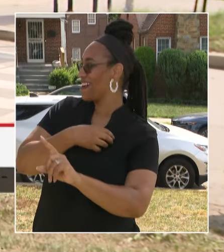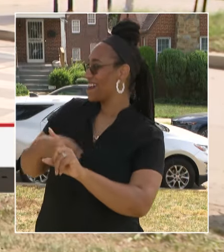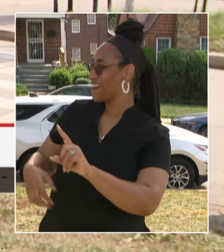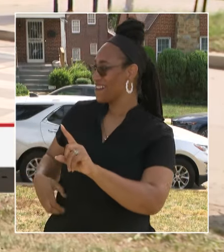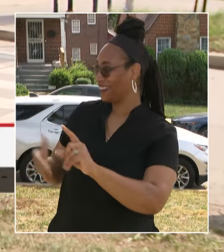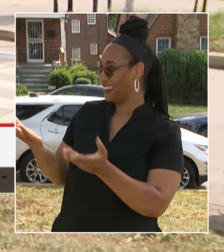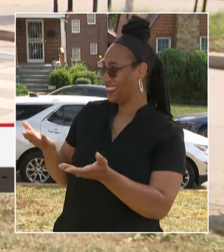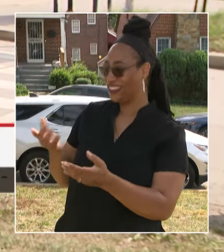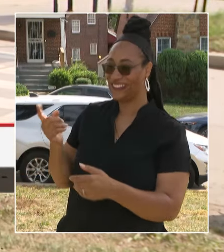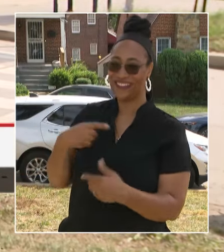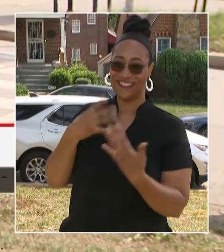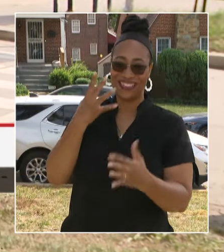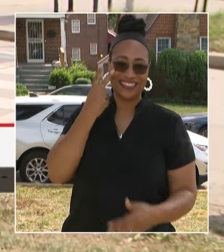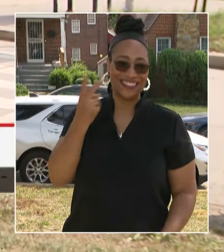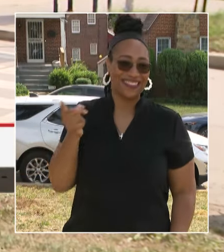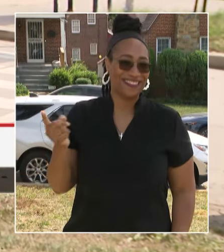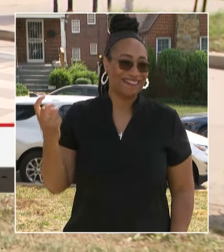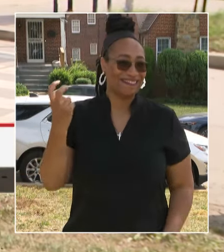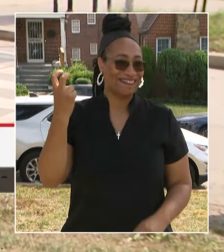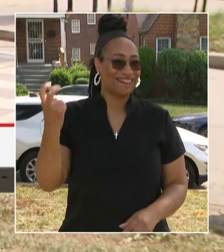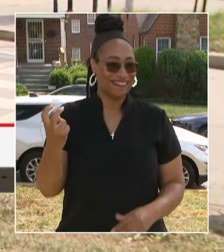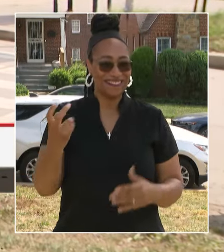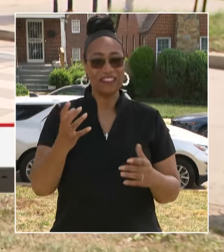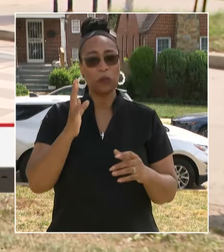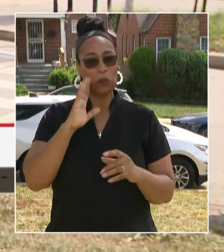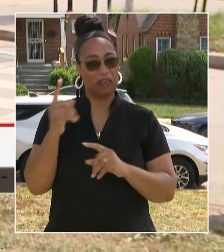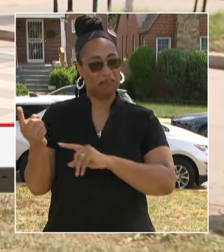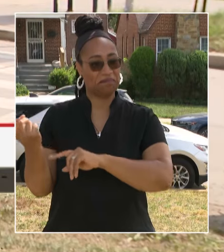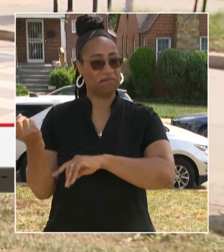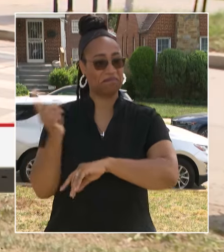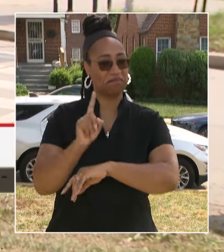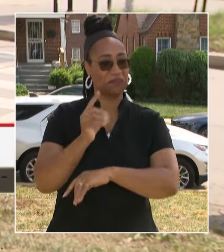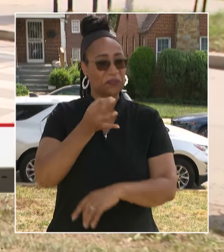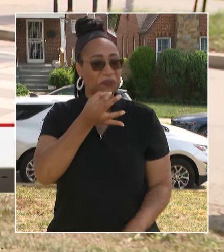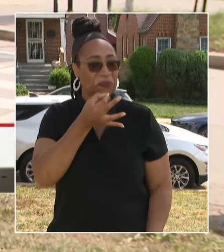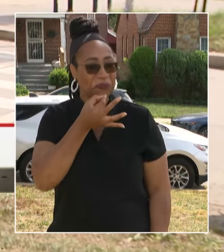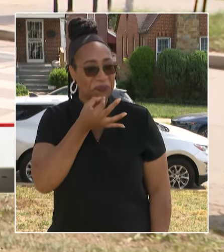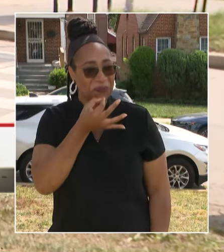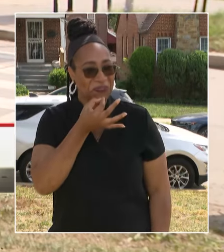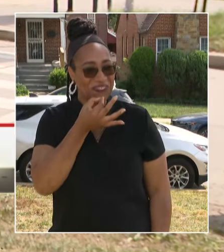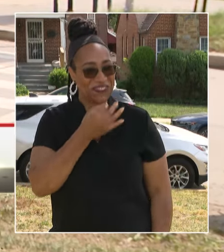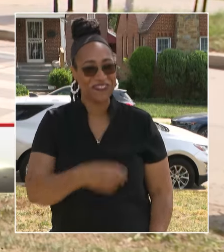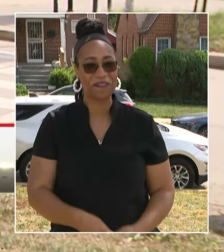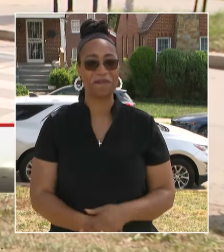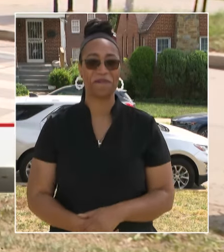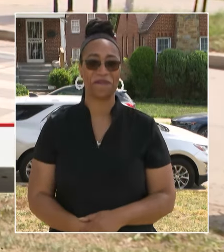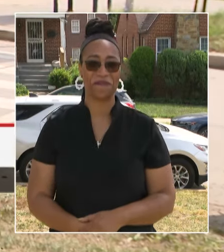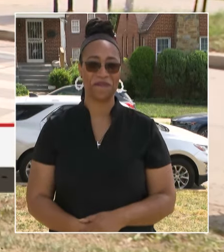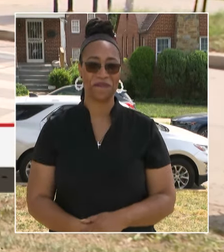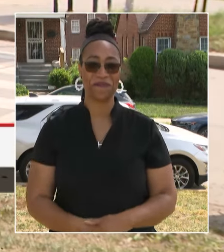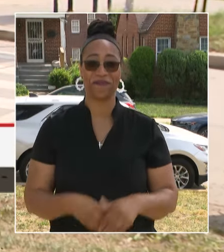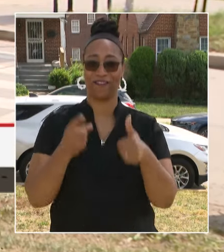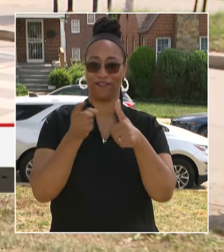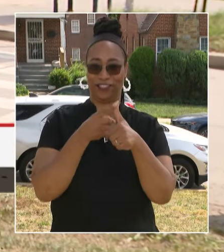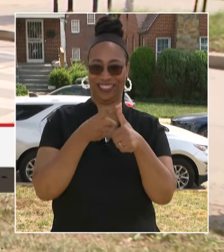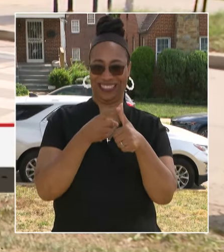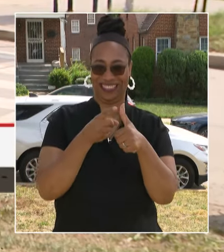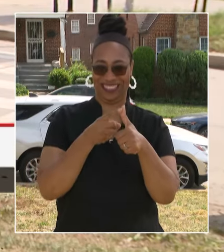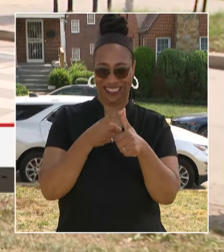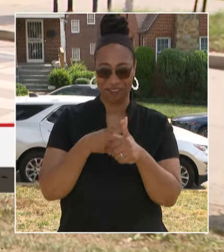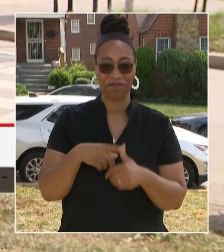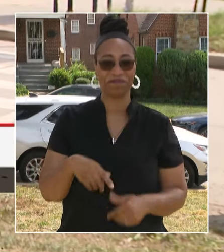We will hear from her in just one moment, but I do want to also call up former Ward 5 Councilmember Harry Thomas Jr. to provide remarks